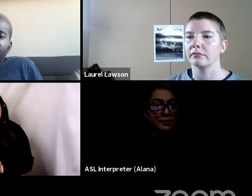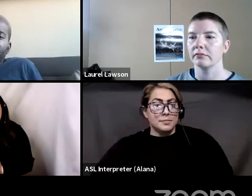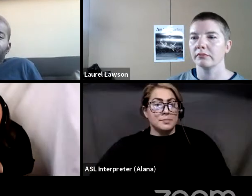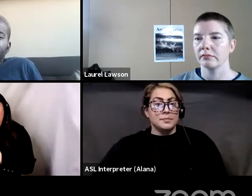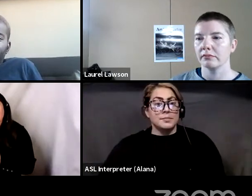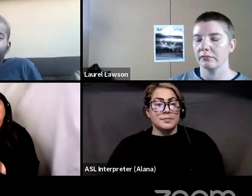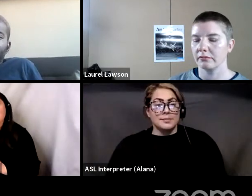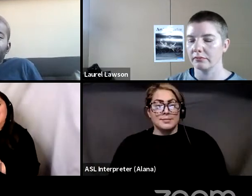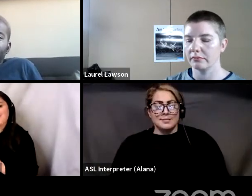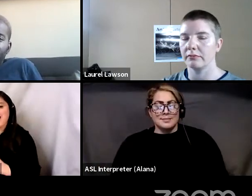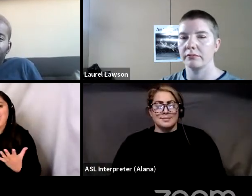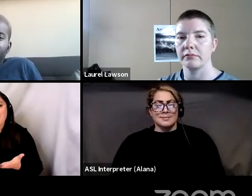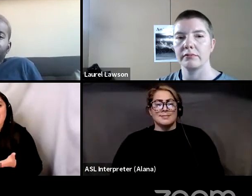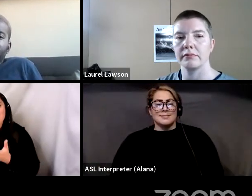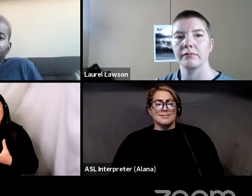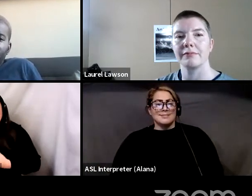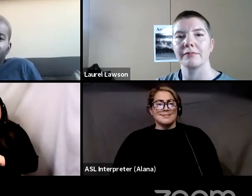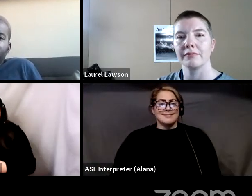End of thought.